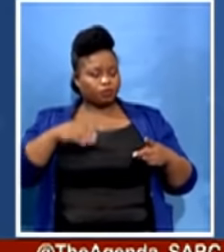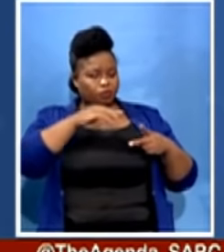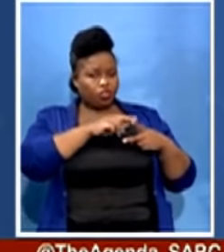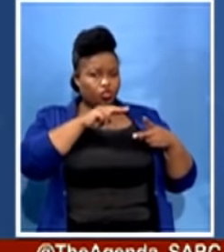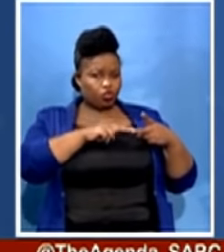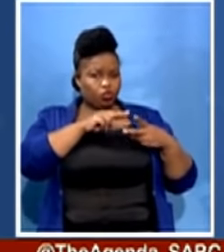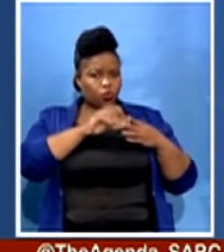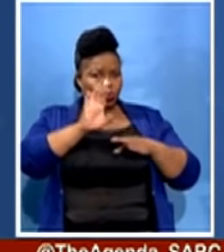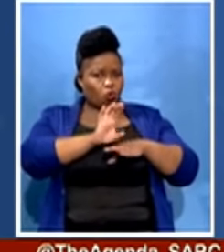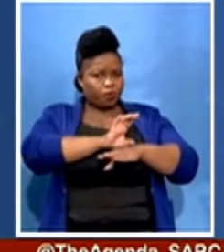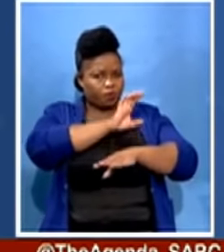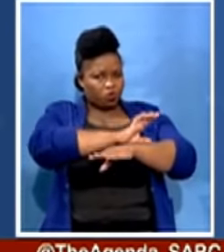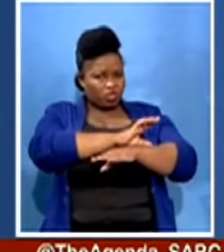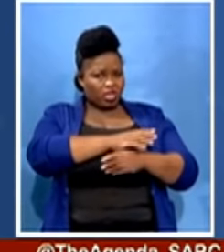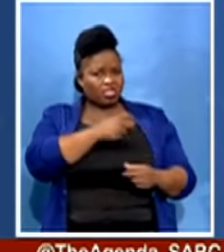documents stolen?